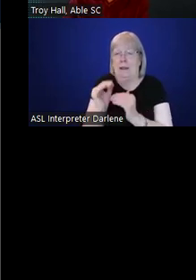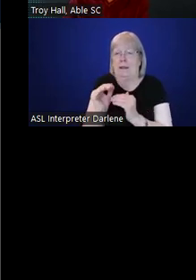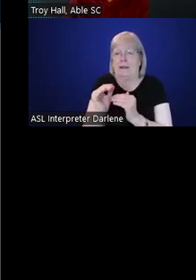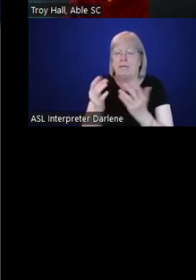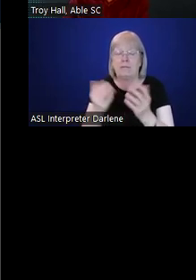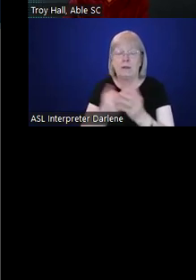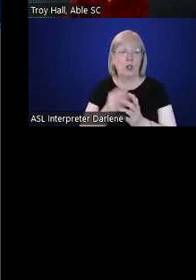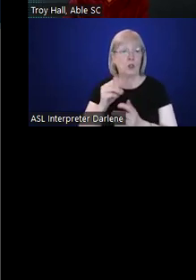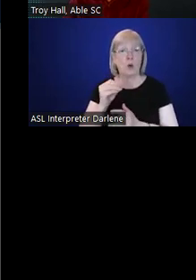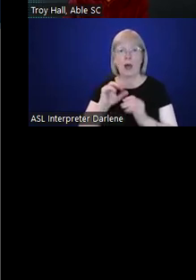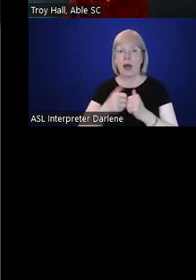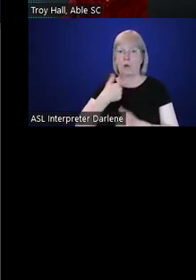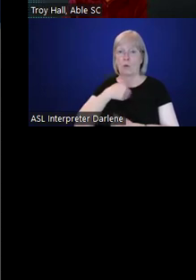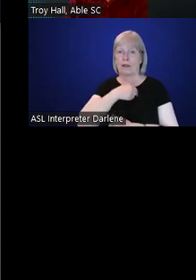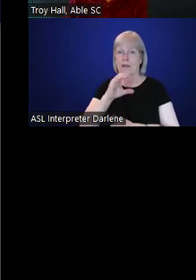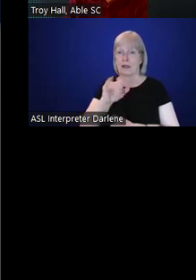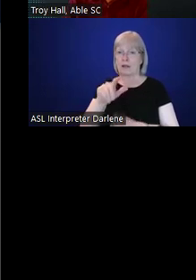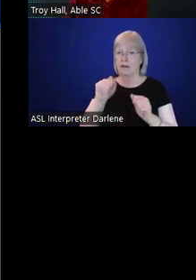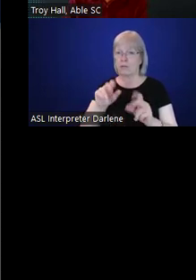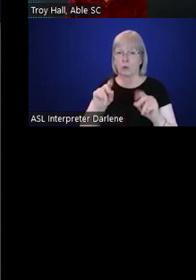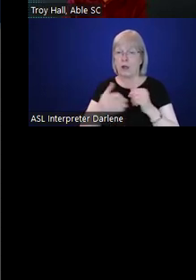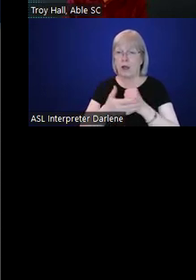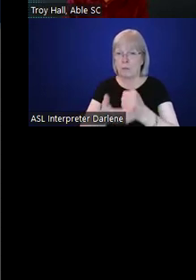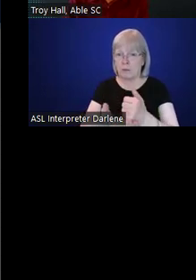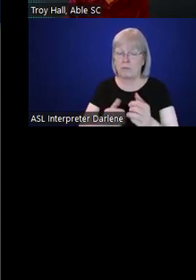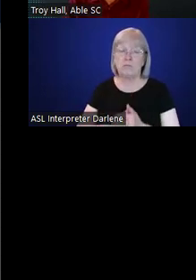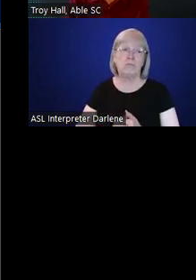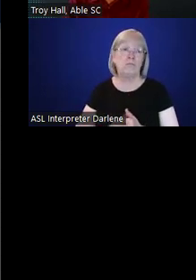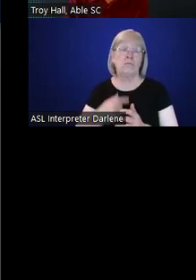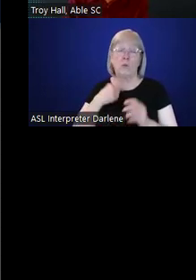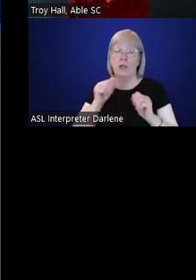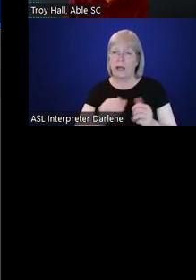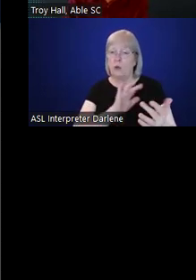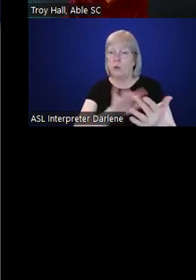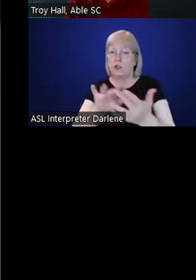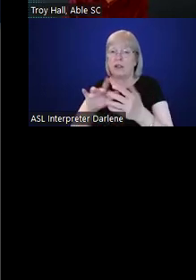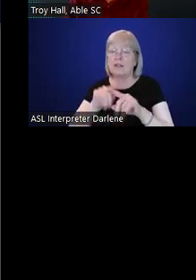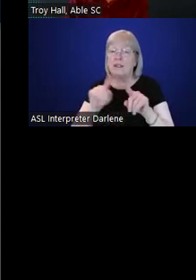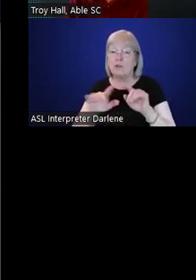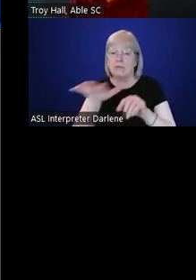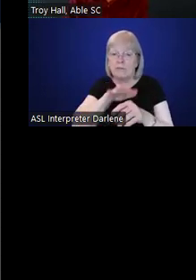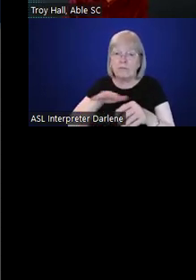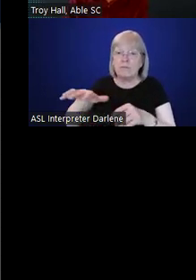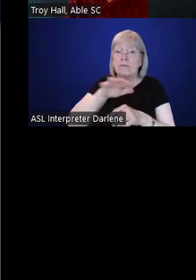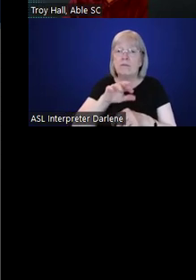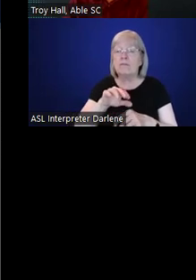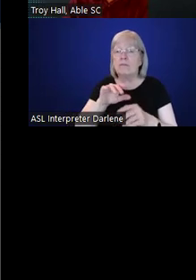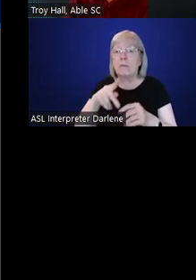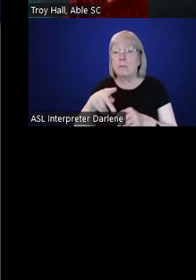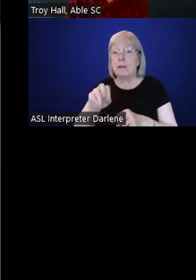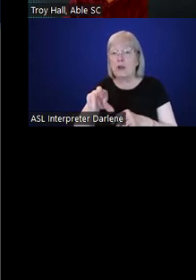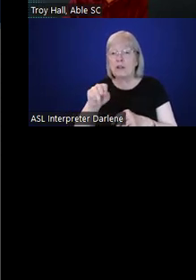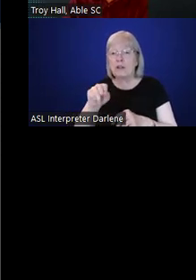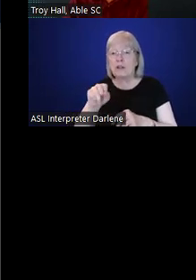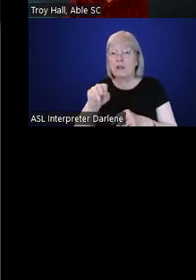Living? We can tap into a local network of peers to help find additional resources and additional job